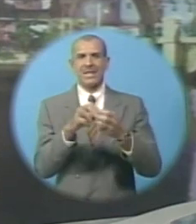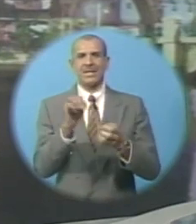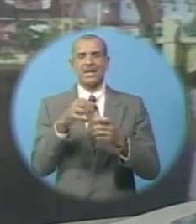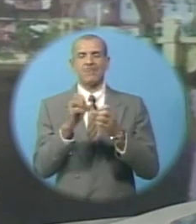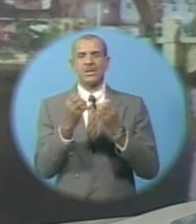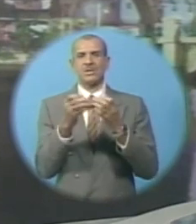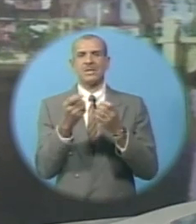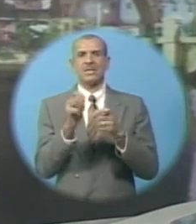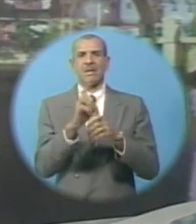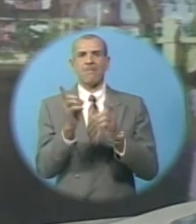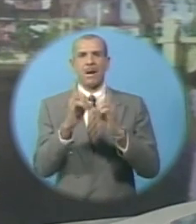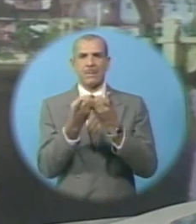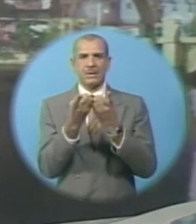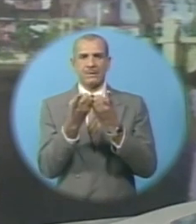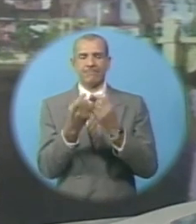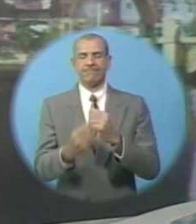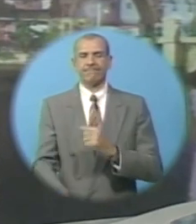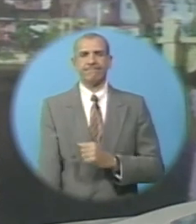department.